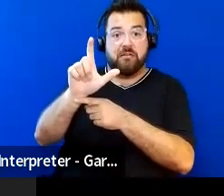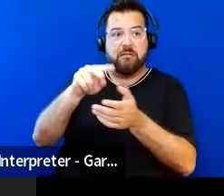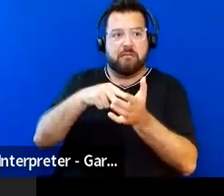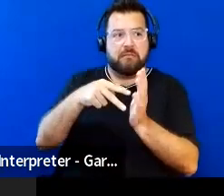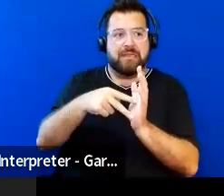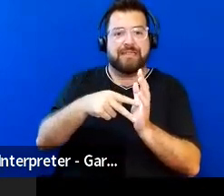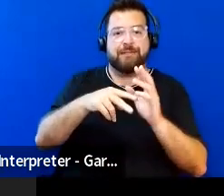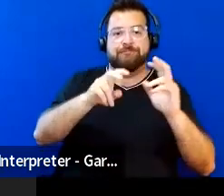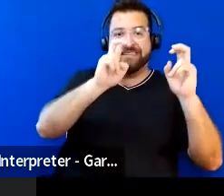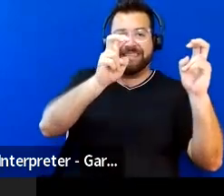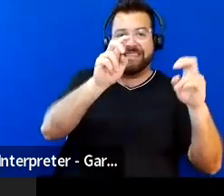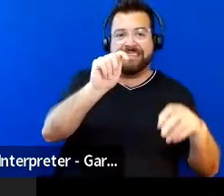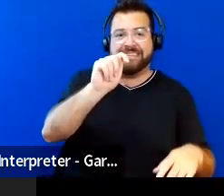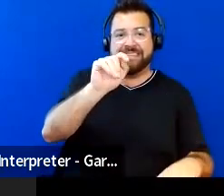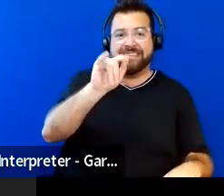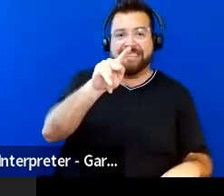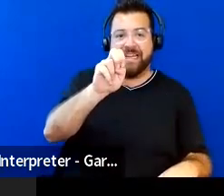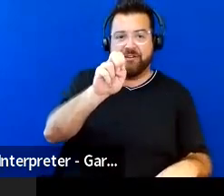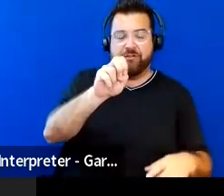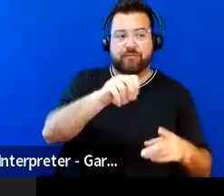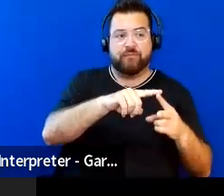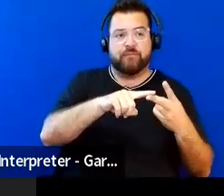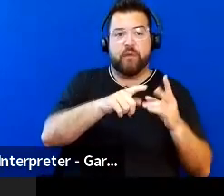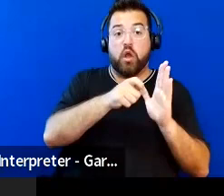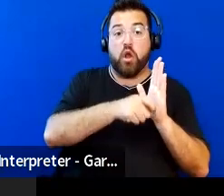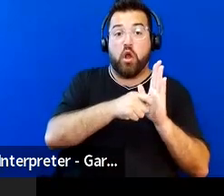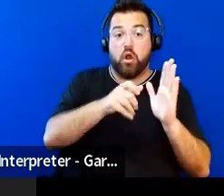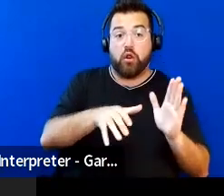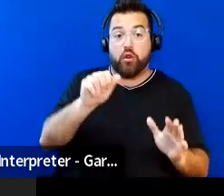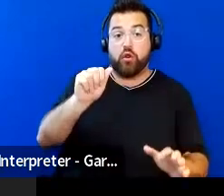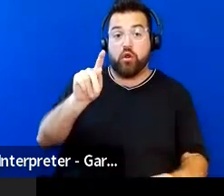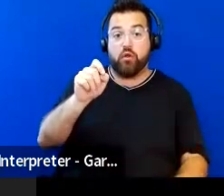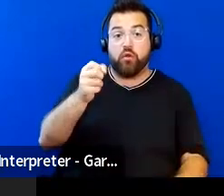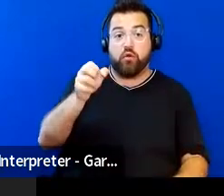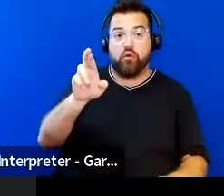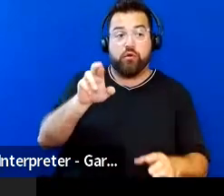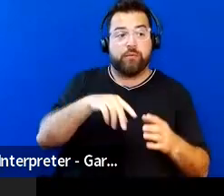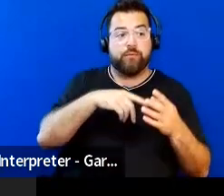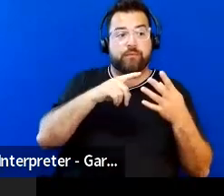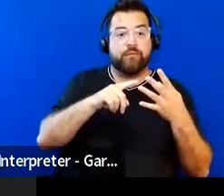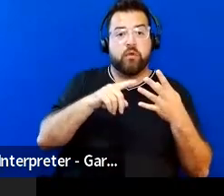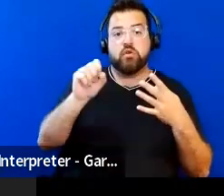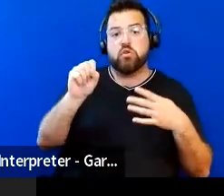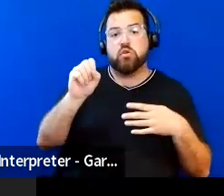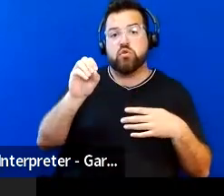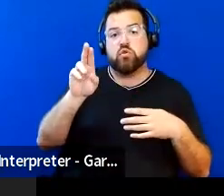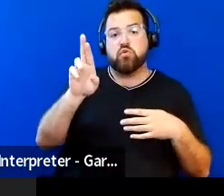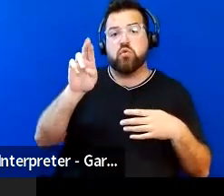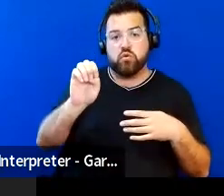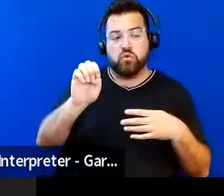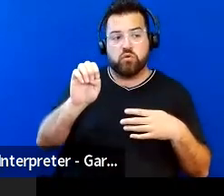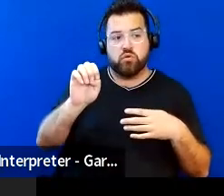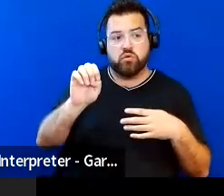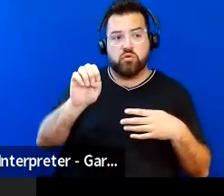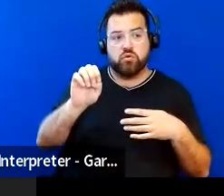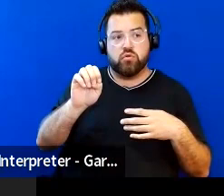title, the name of the material, author, who owns the material, source, where can I find it, and license, how can I use it? Okay, so when